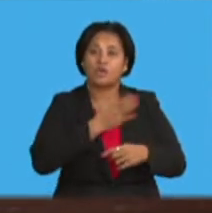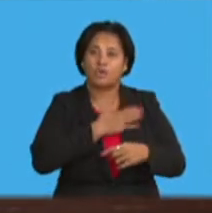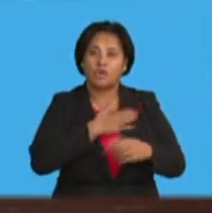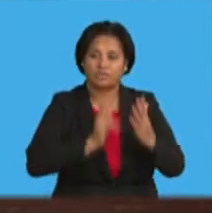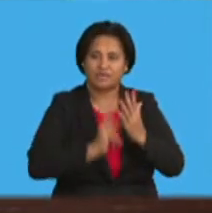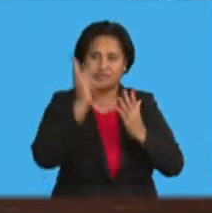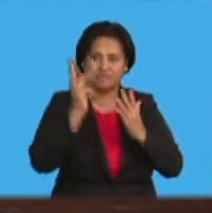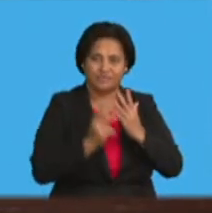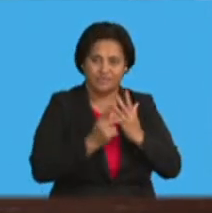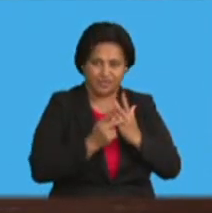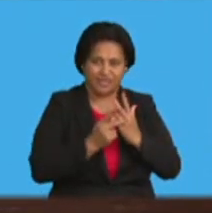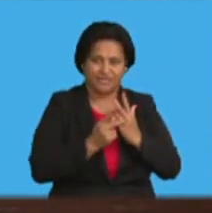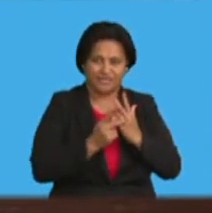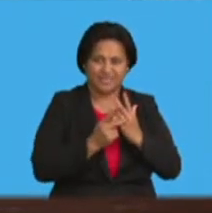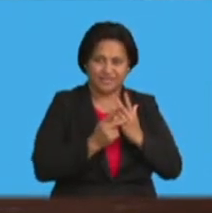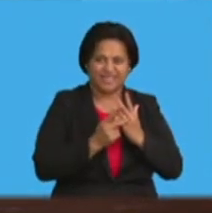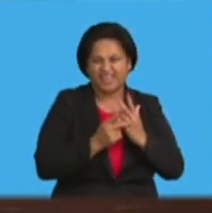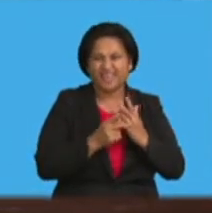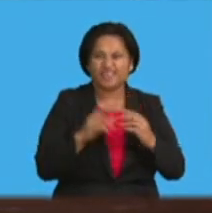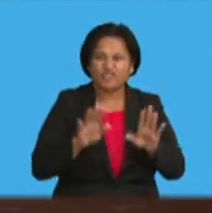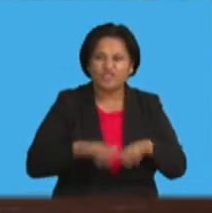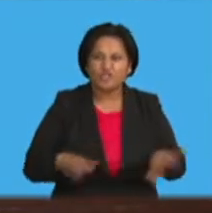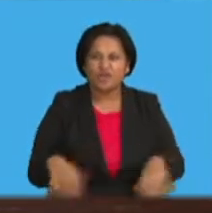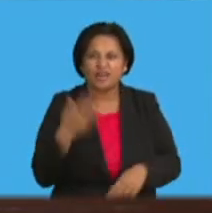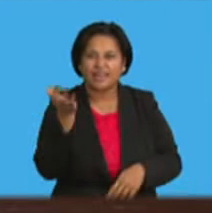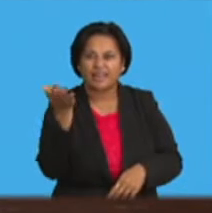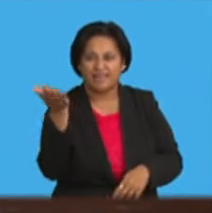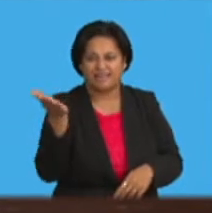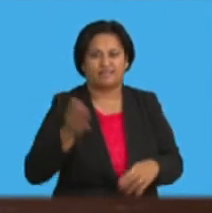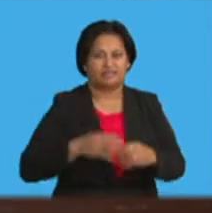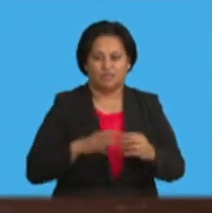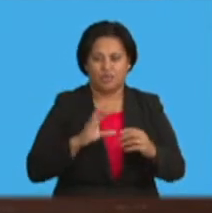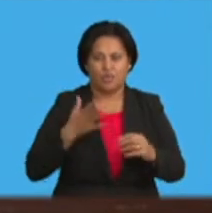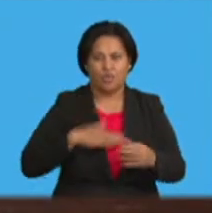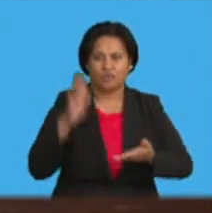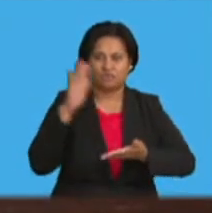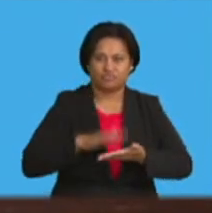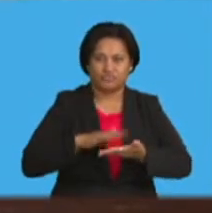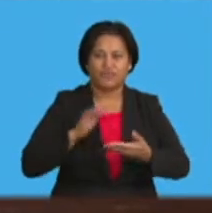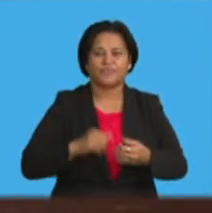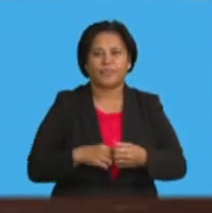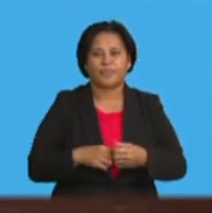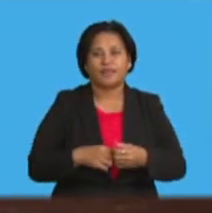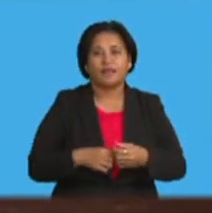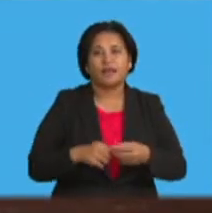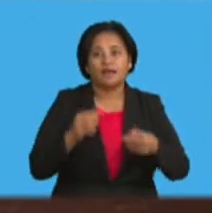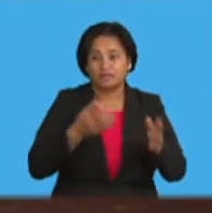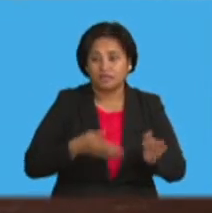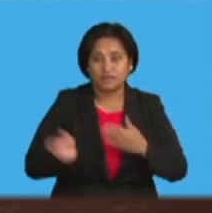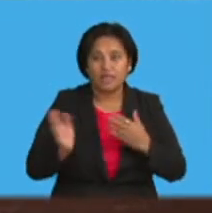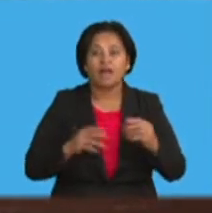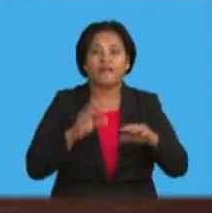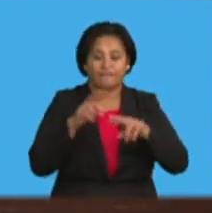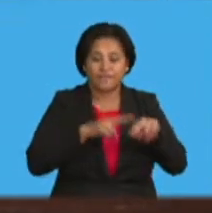the child begging labor. Also, Madam Speaker, Fiji Police has empowered the Sexual Offences